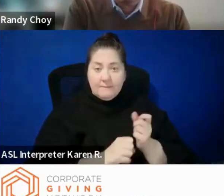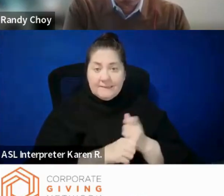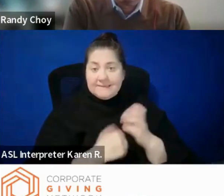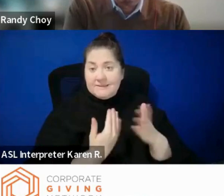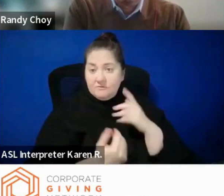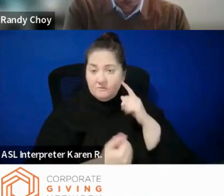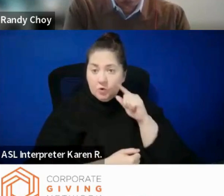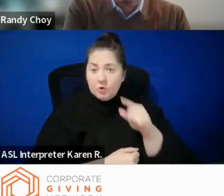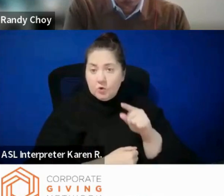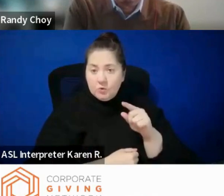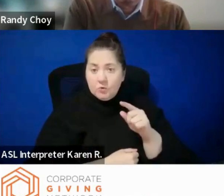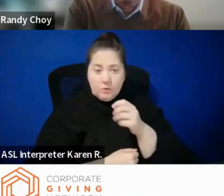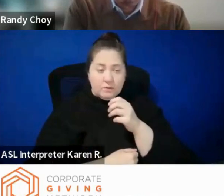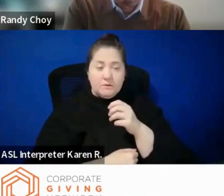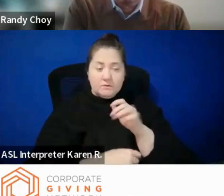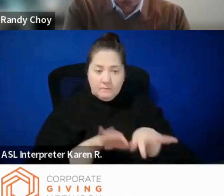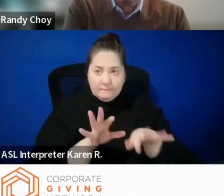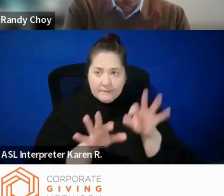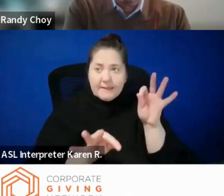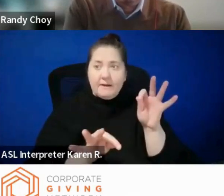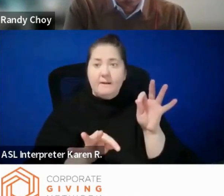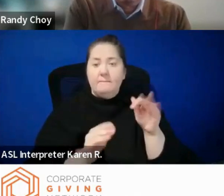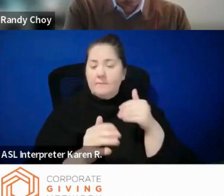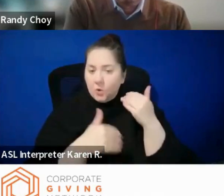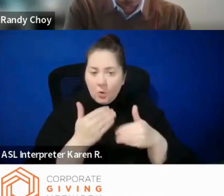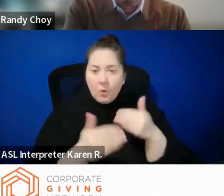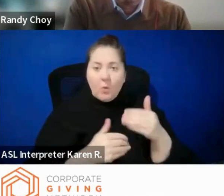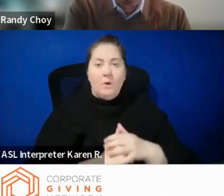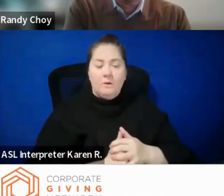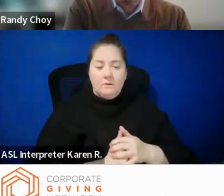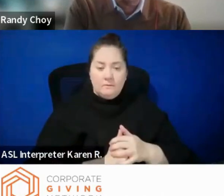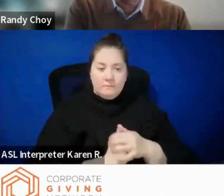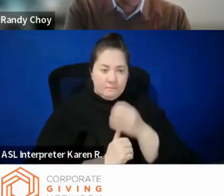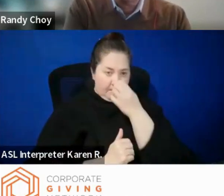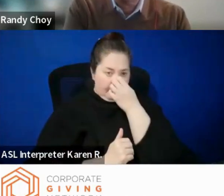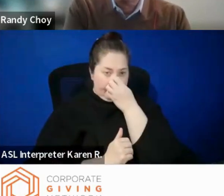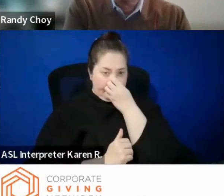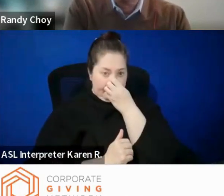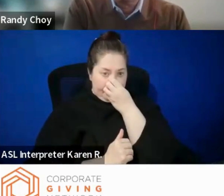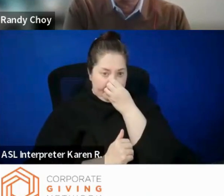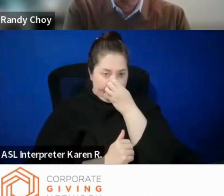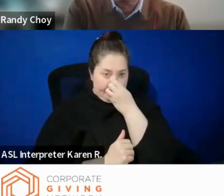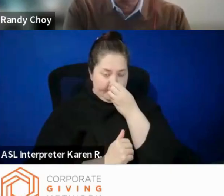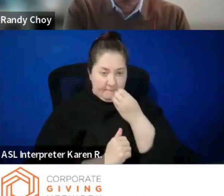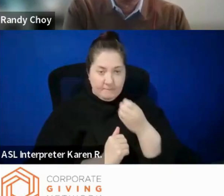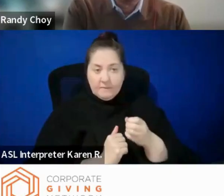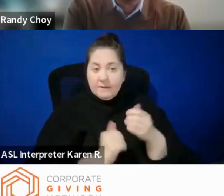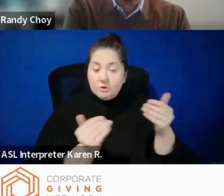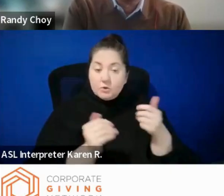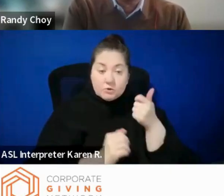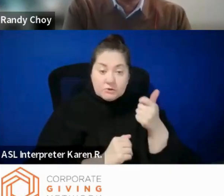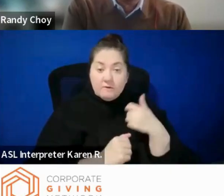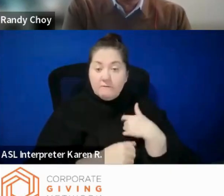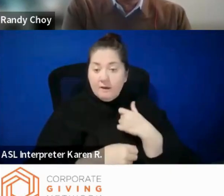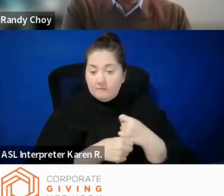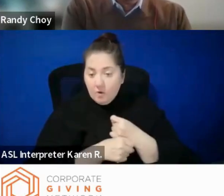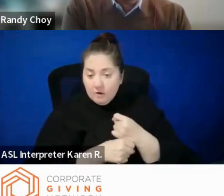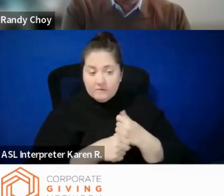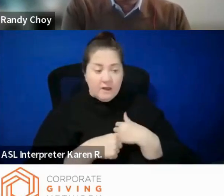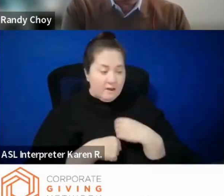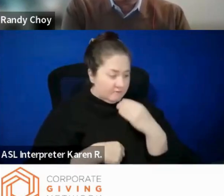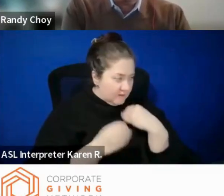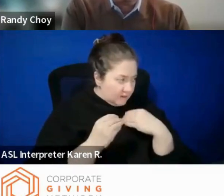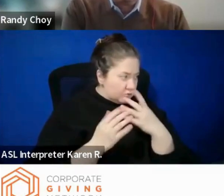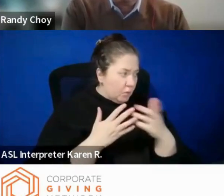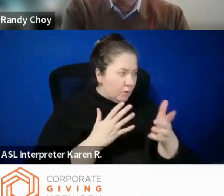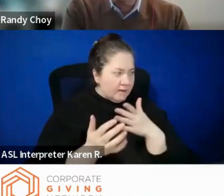for you when you're picking up the baton and running with it, to introduce yourself, have coffee, have lunch, whatever the